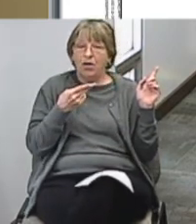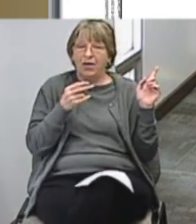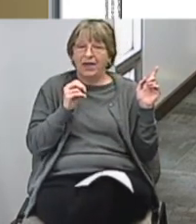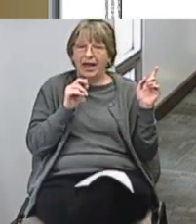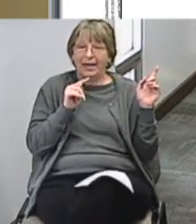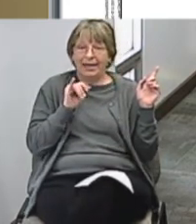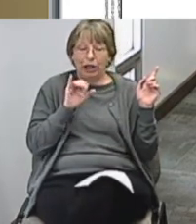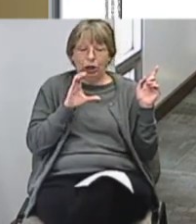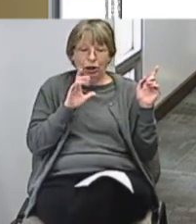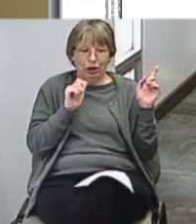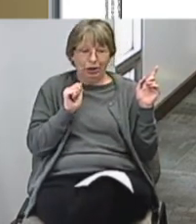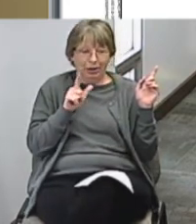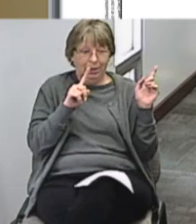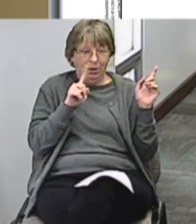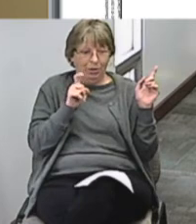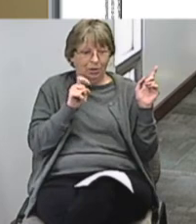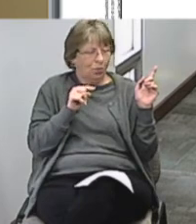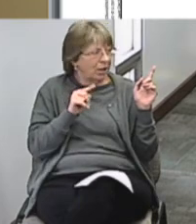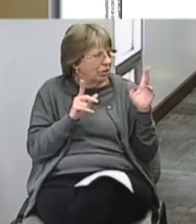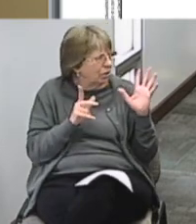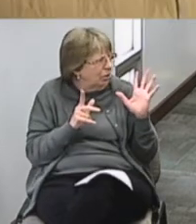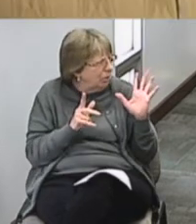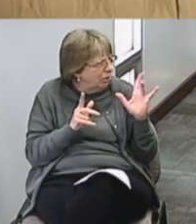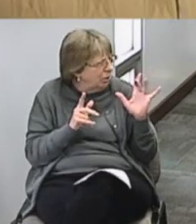but go up there on that